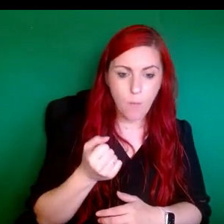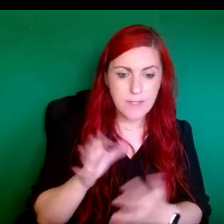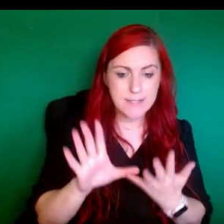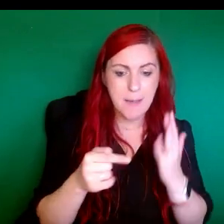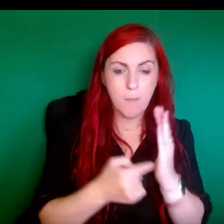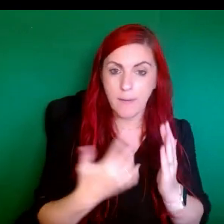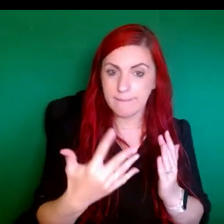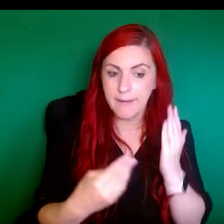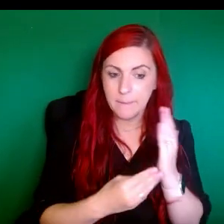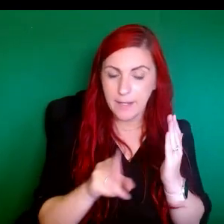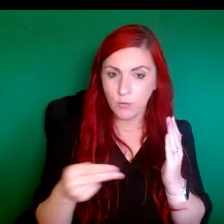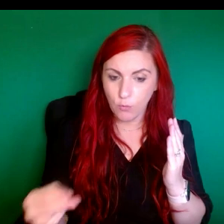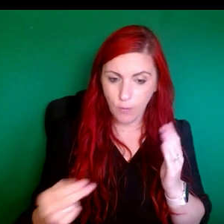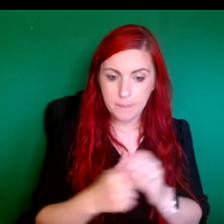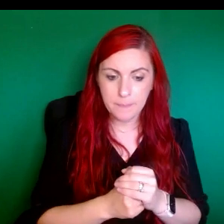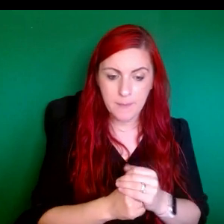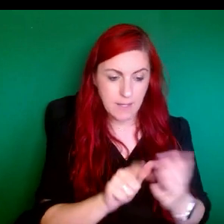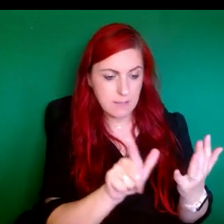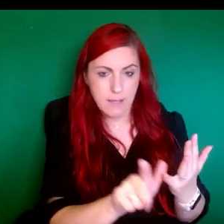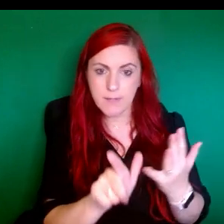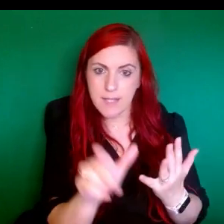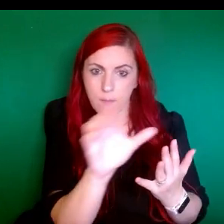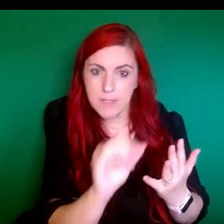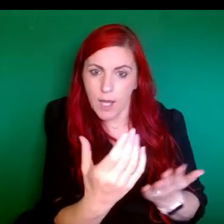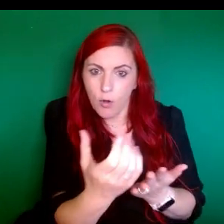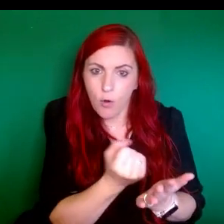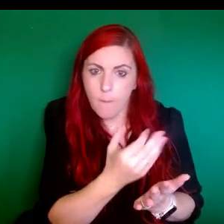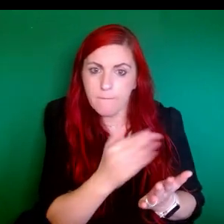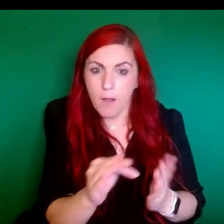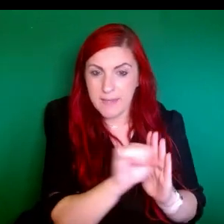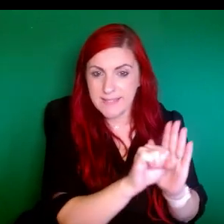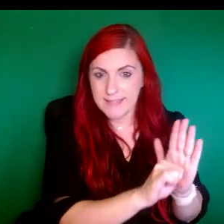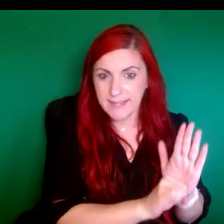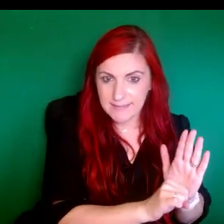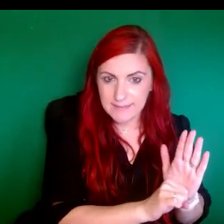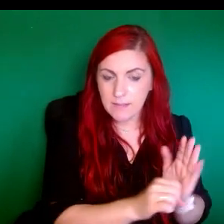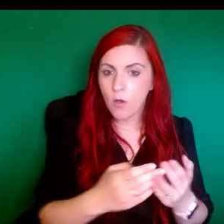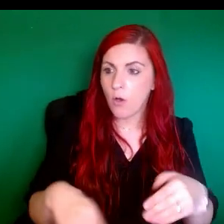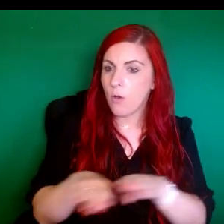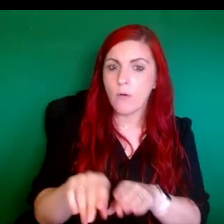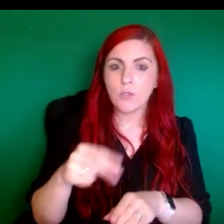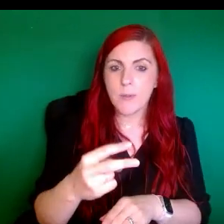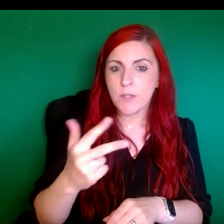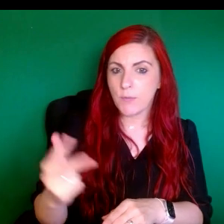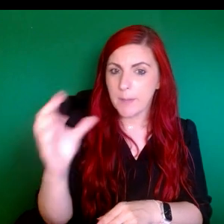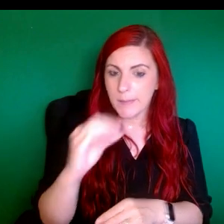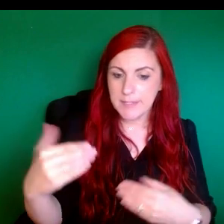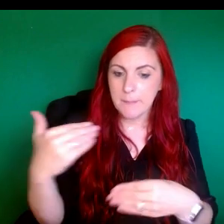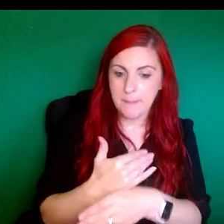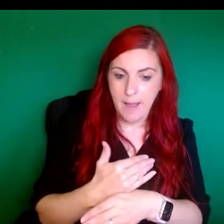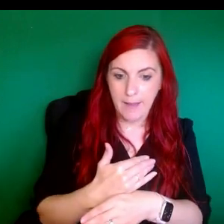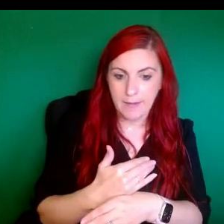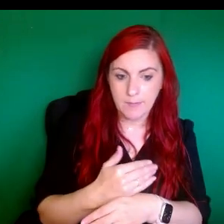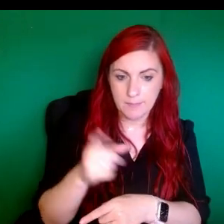77% of this income was funded by the state, with the remaining 23% funded through philanthropy, fundraising and earned